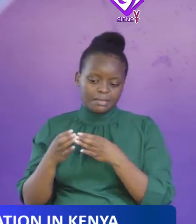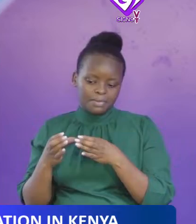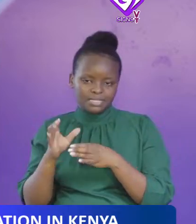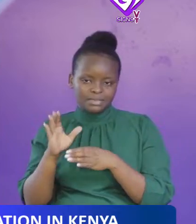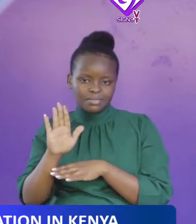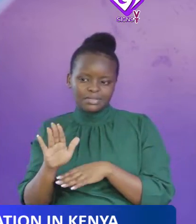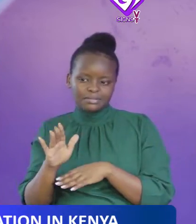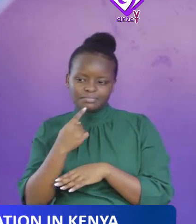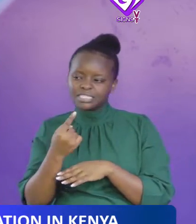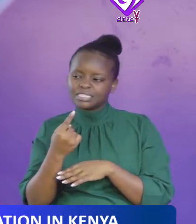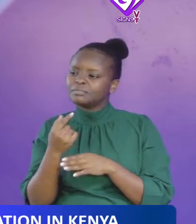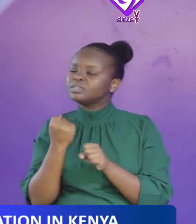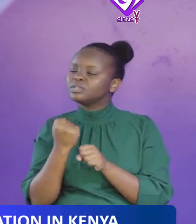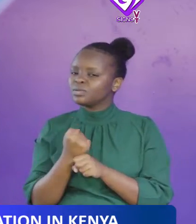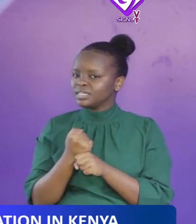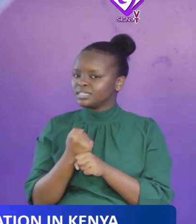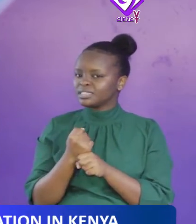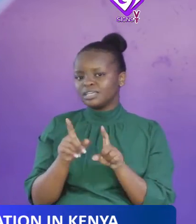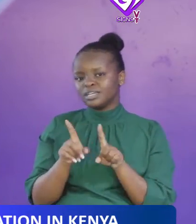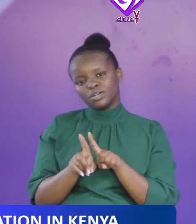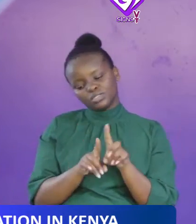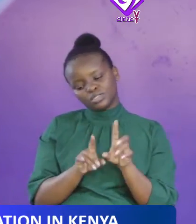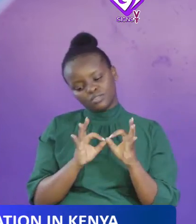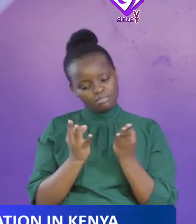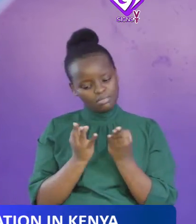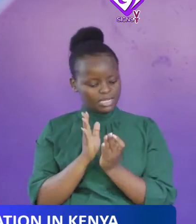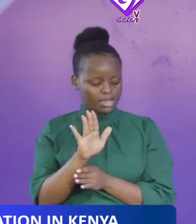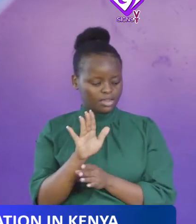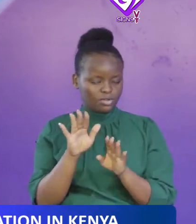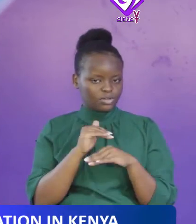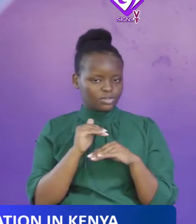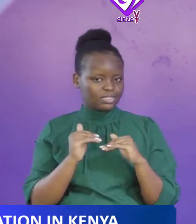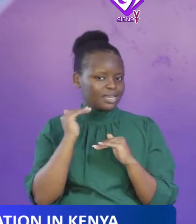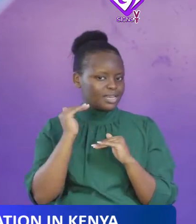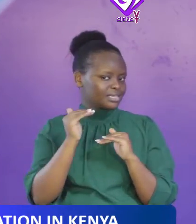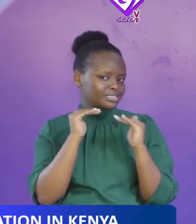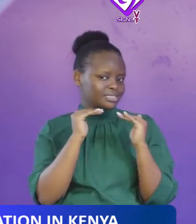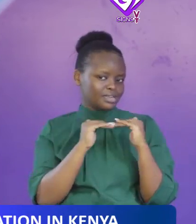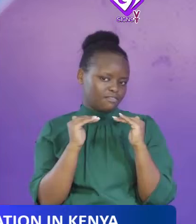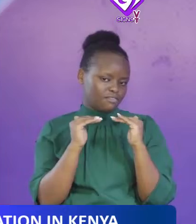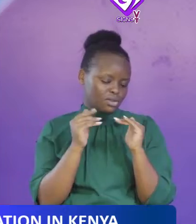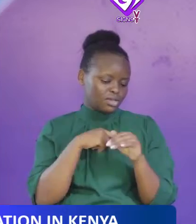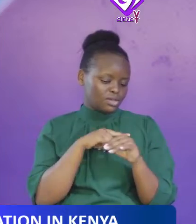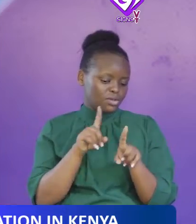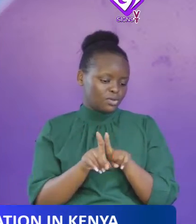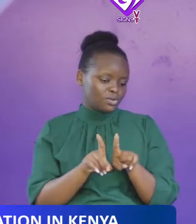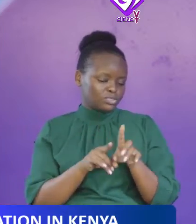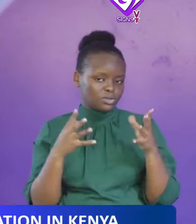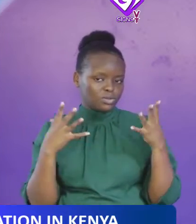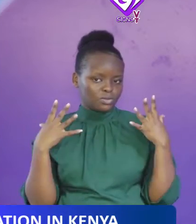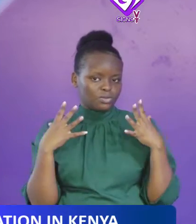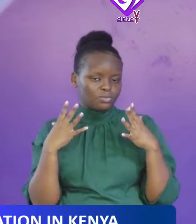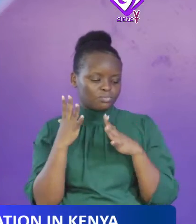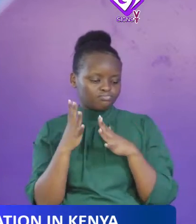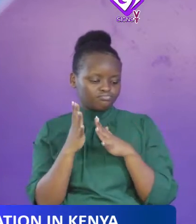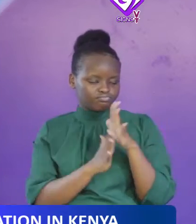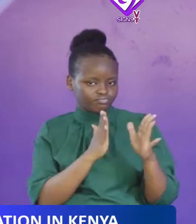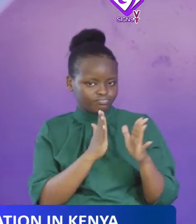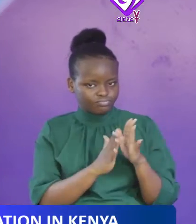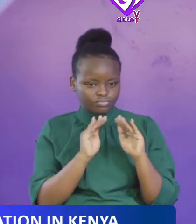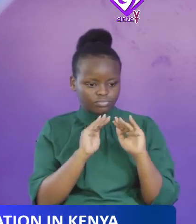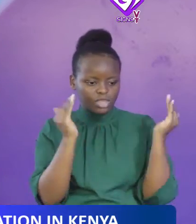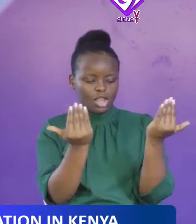whatever you're doing, even your own family, to the next level. We're also preparing what we usually call within Queer global